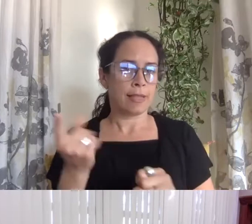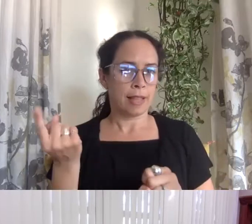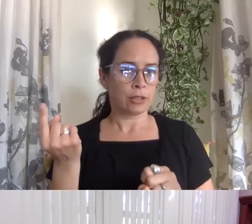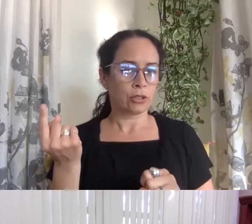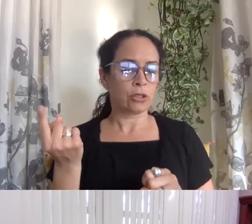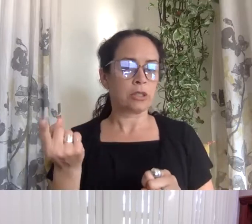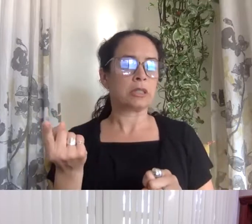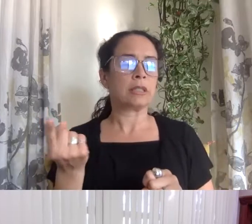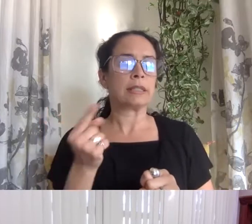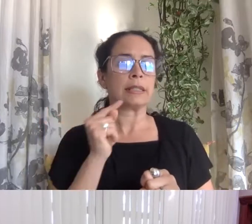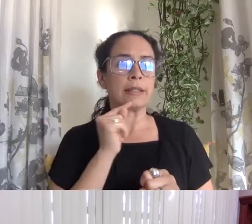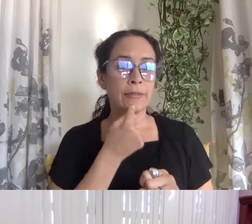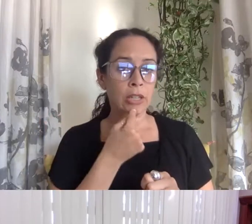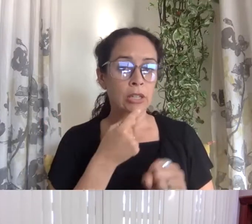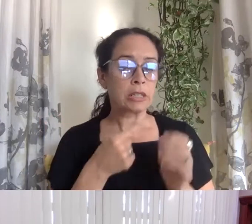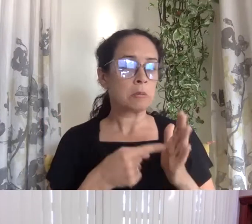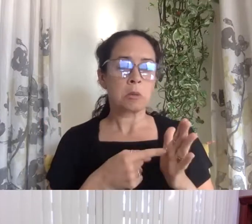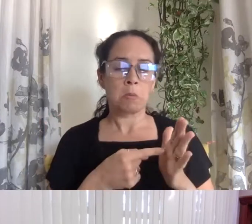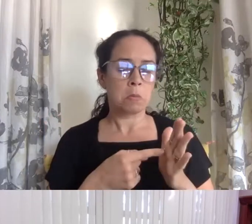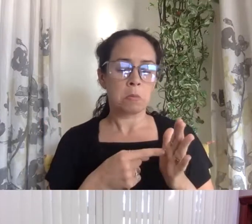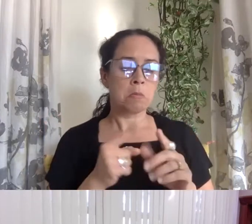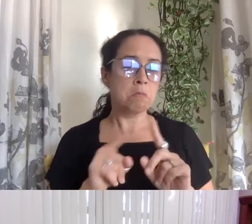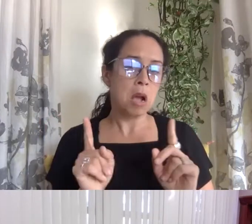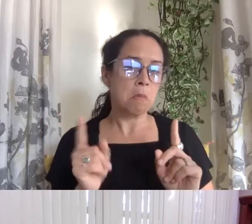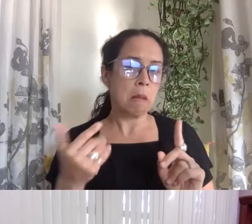have severe symptoms, but she had it.